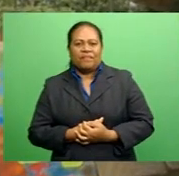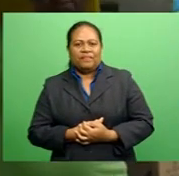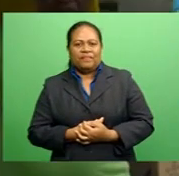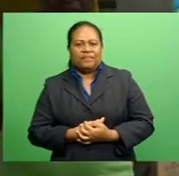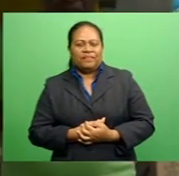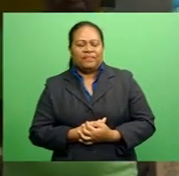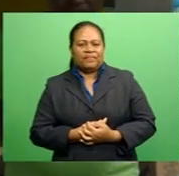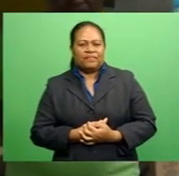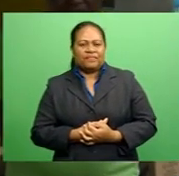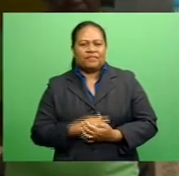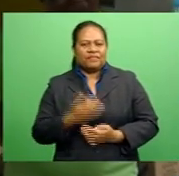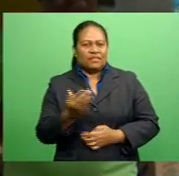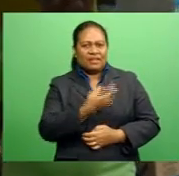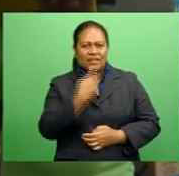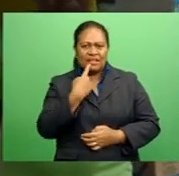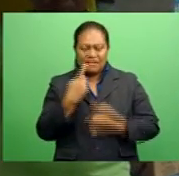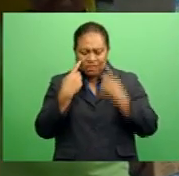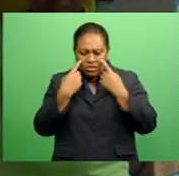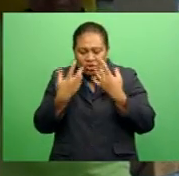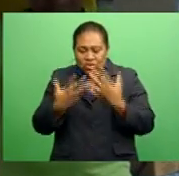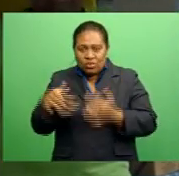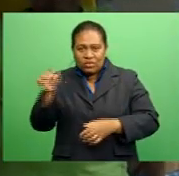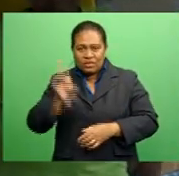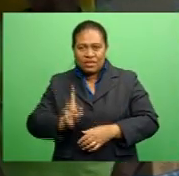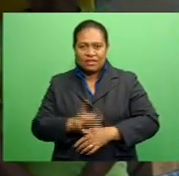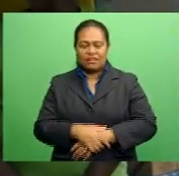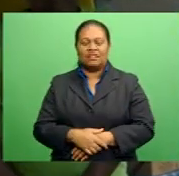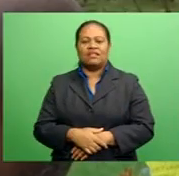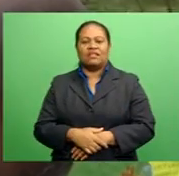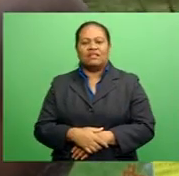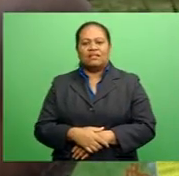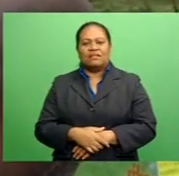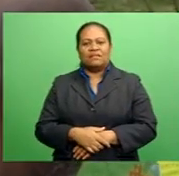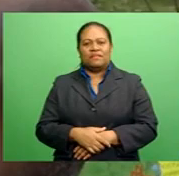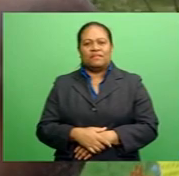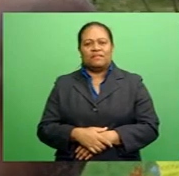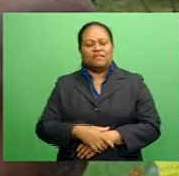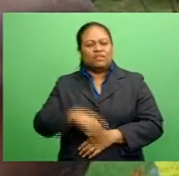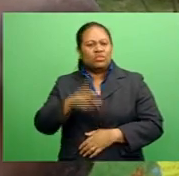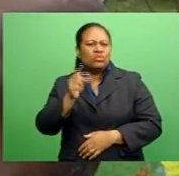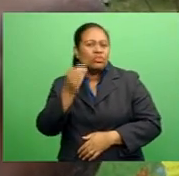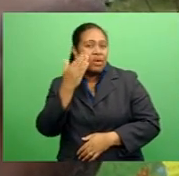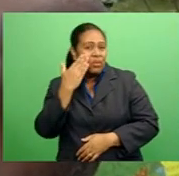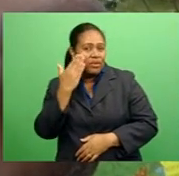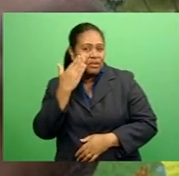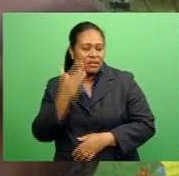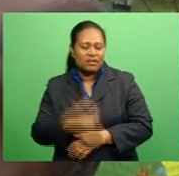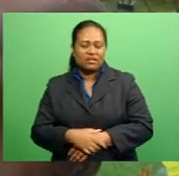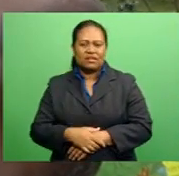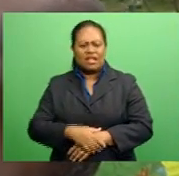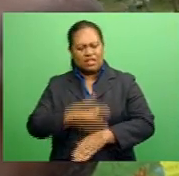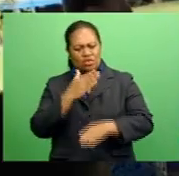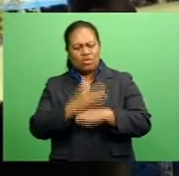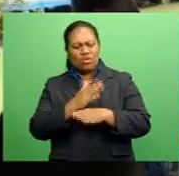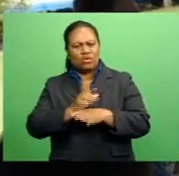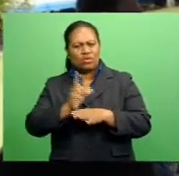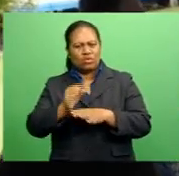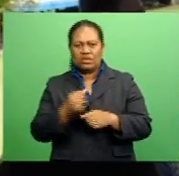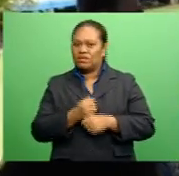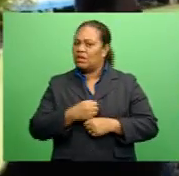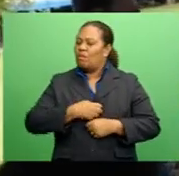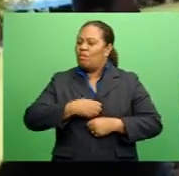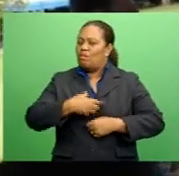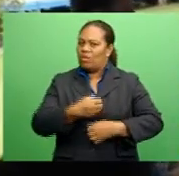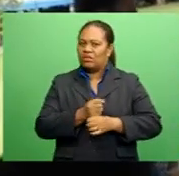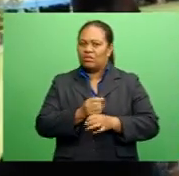work that's on display here today in terms of raising awareness, but in the work that you're doing much more generally